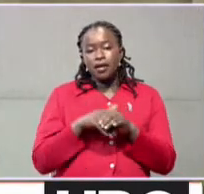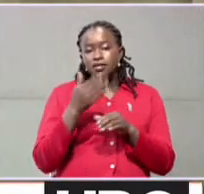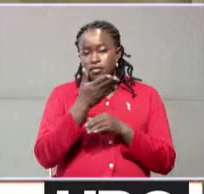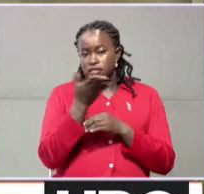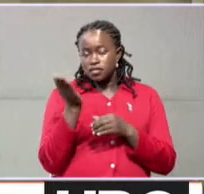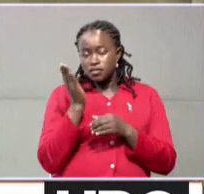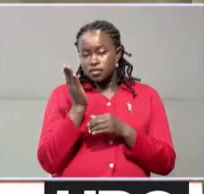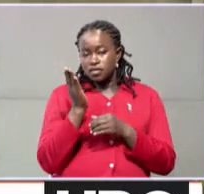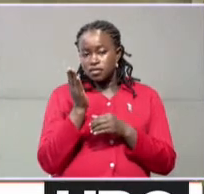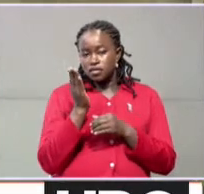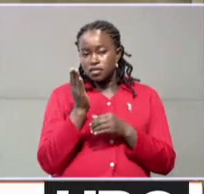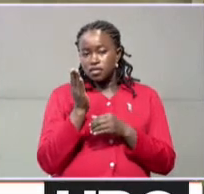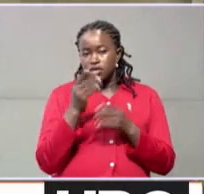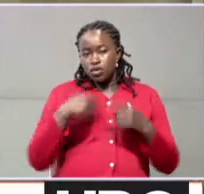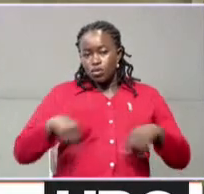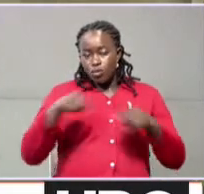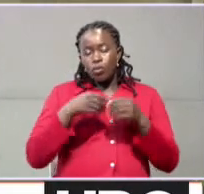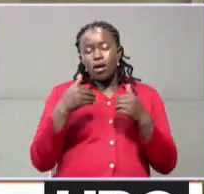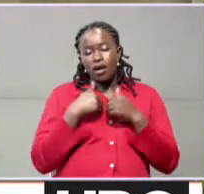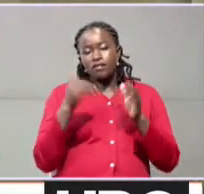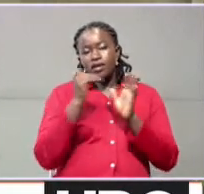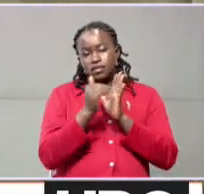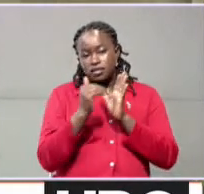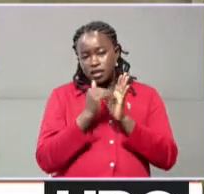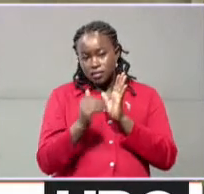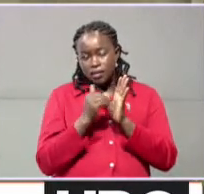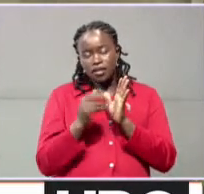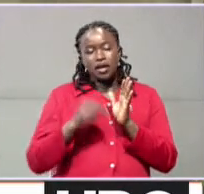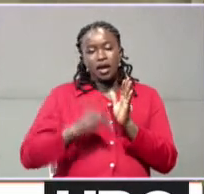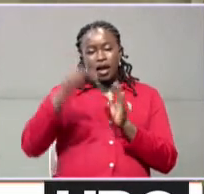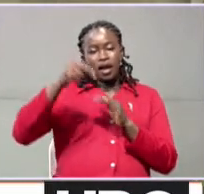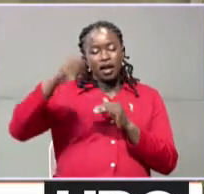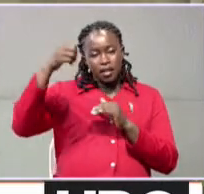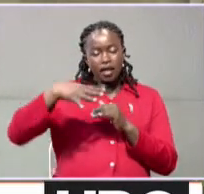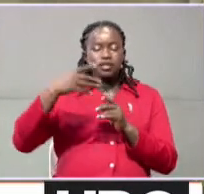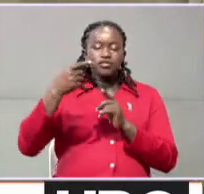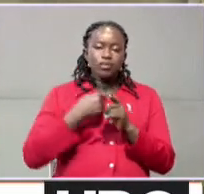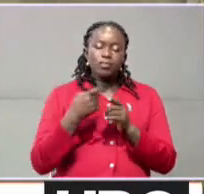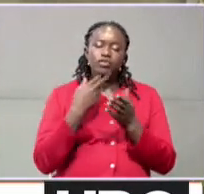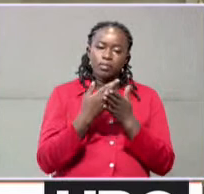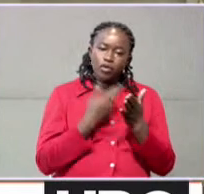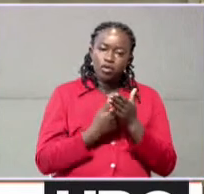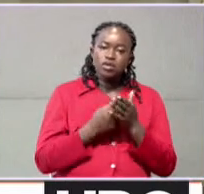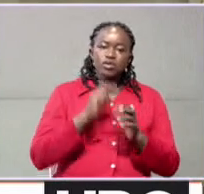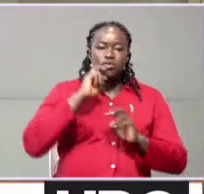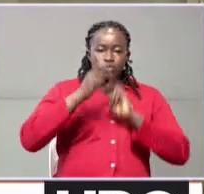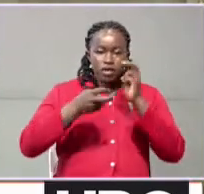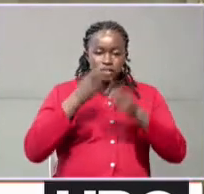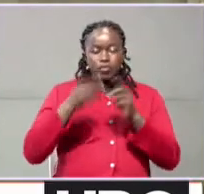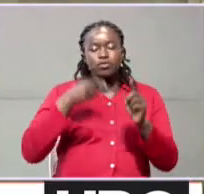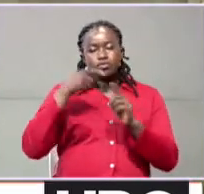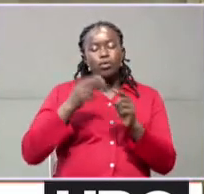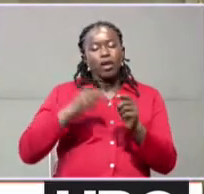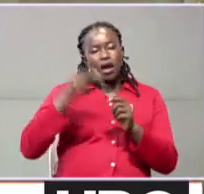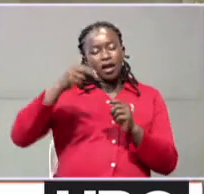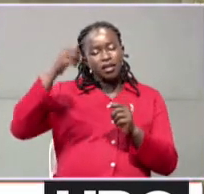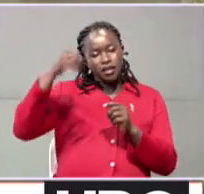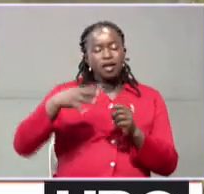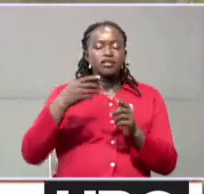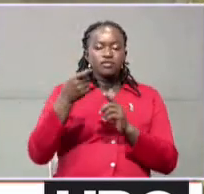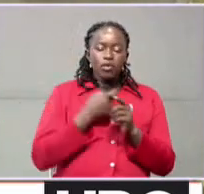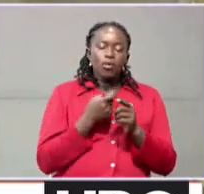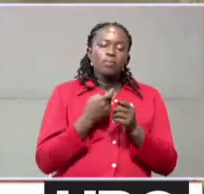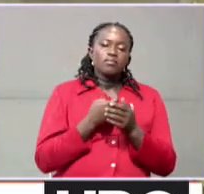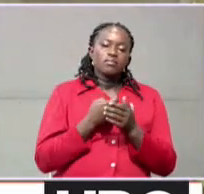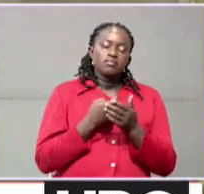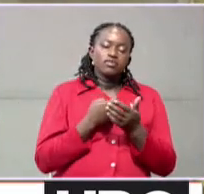is we have a statement on highlights from the report the response tires from the report on the oversight visa